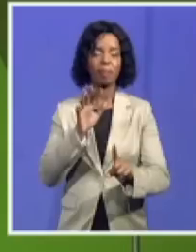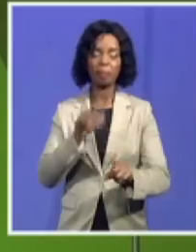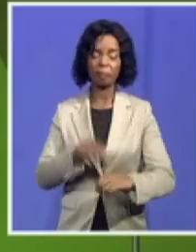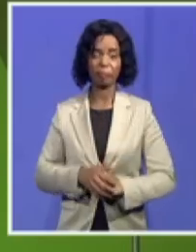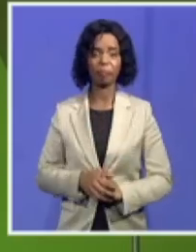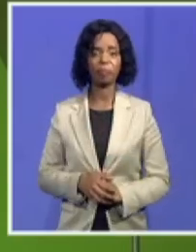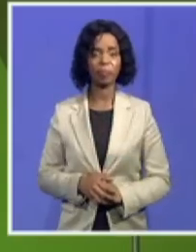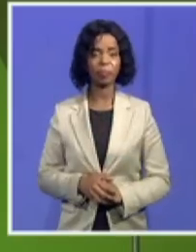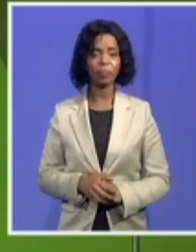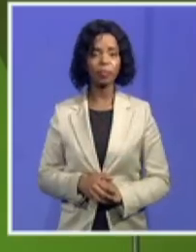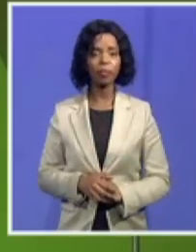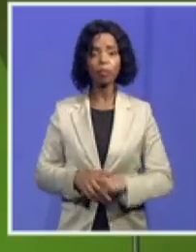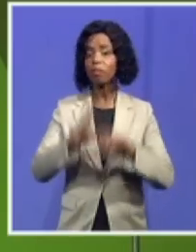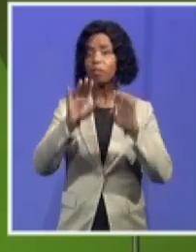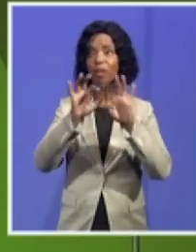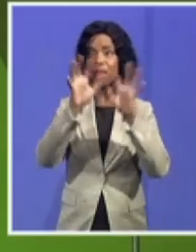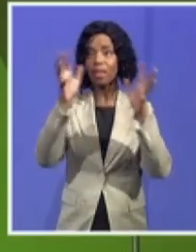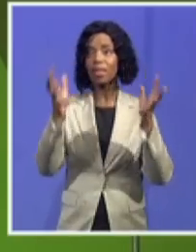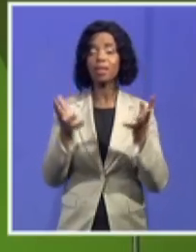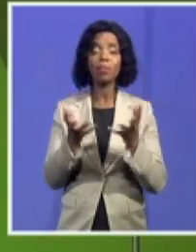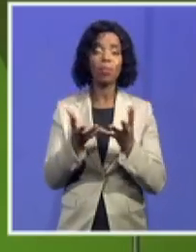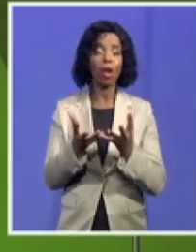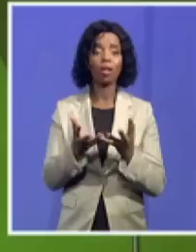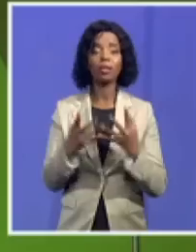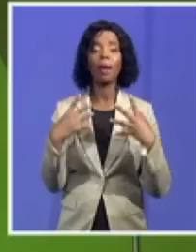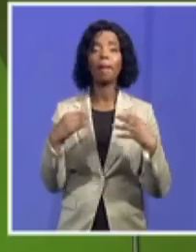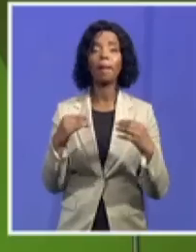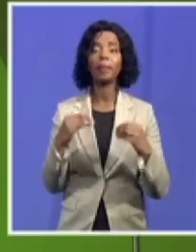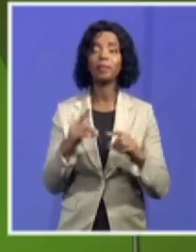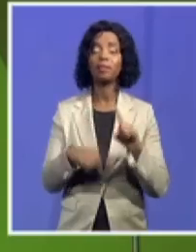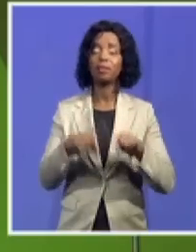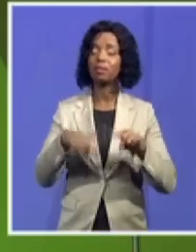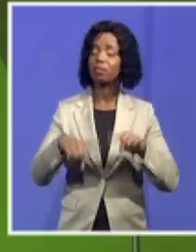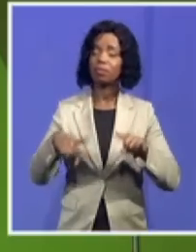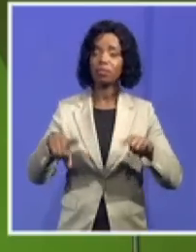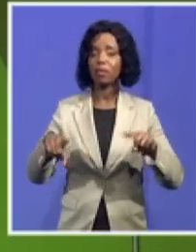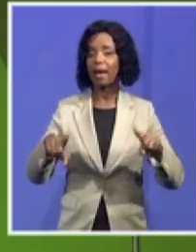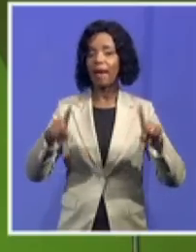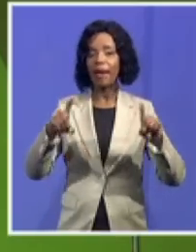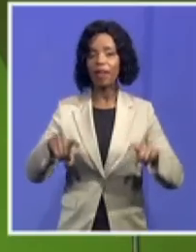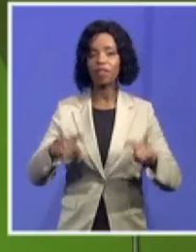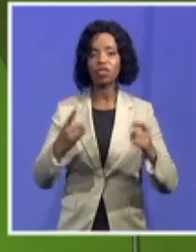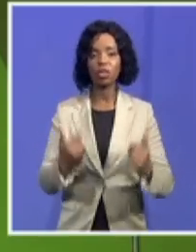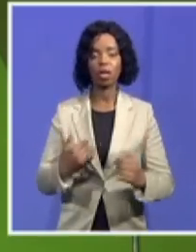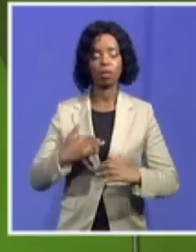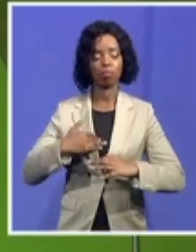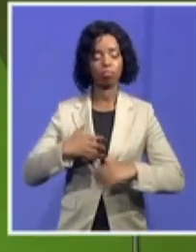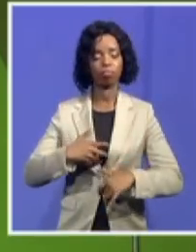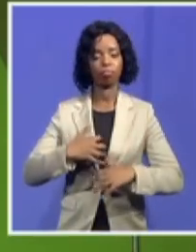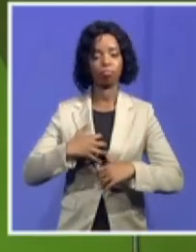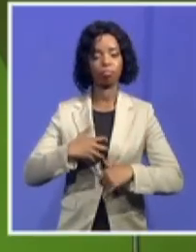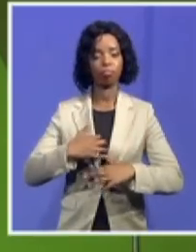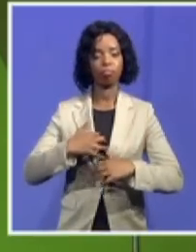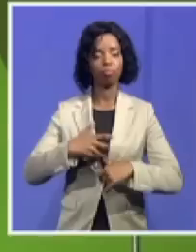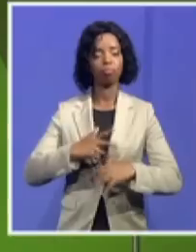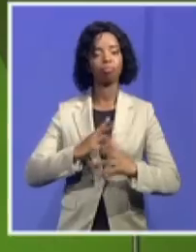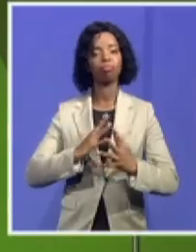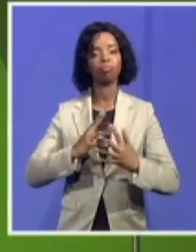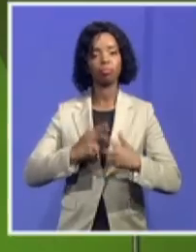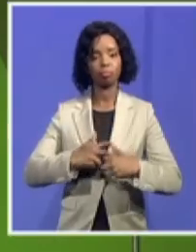industries are having to adapt to new circumstances, to confront new